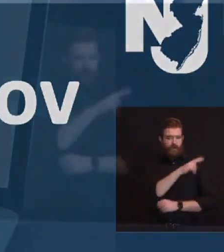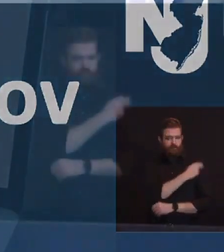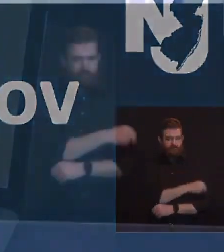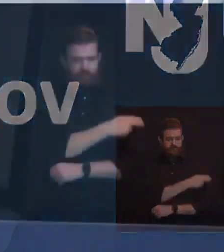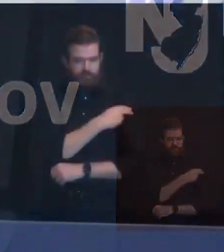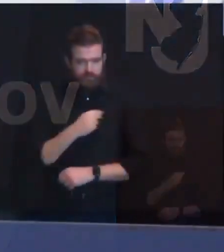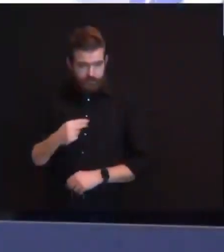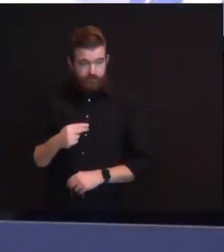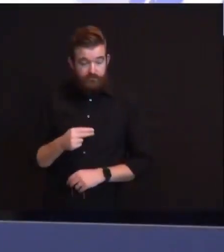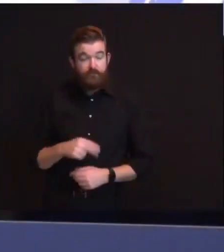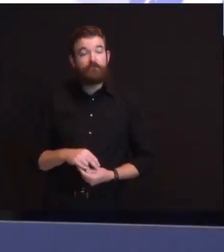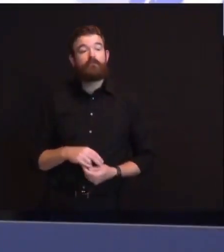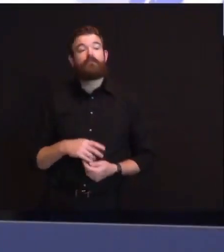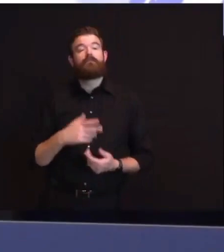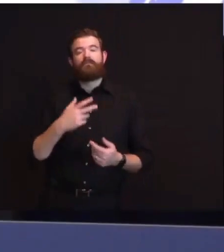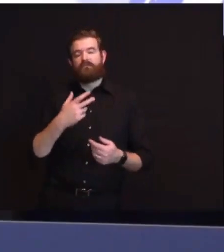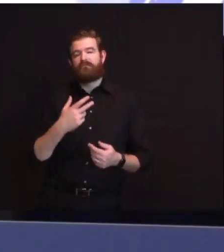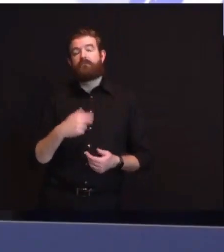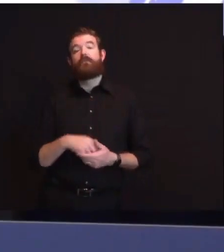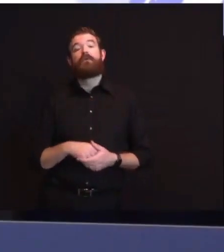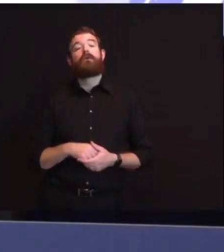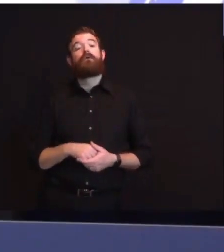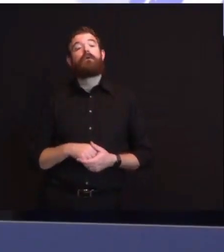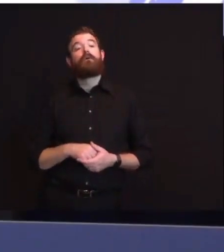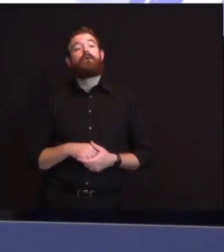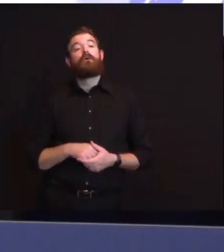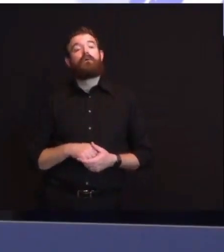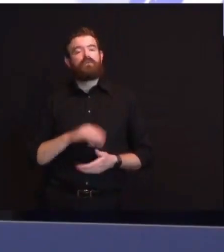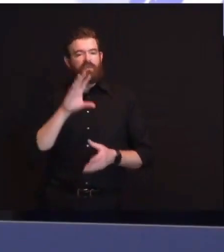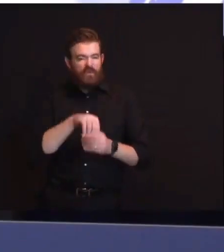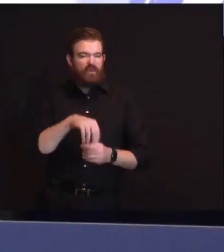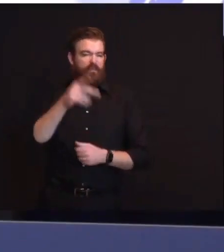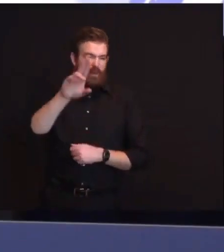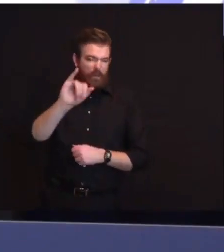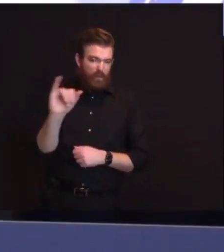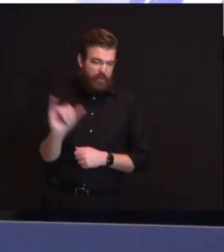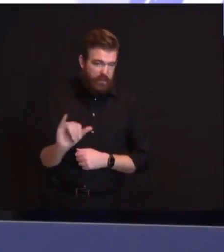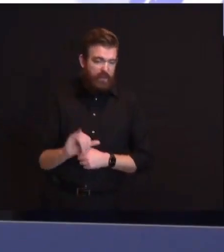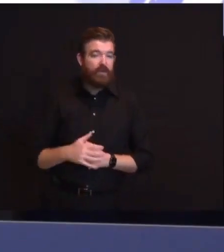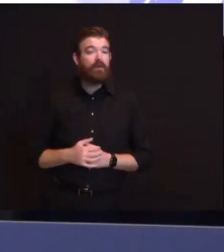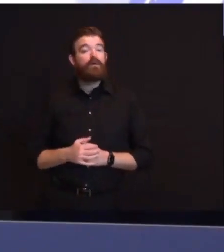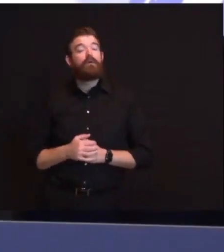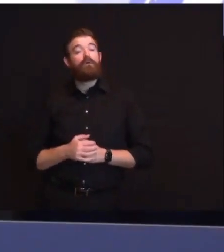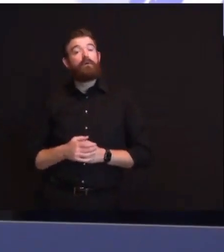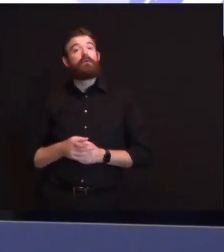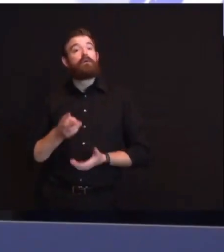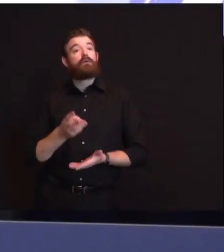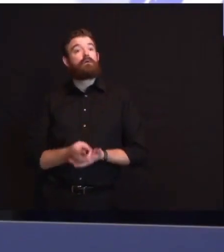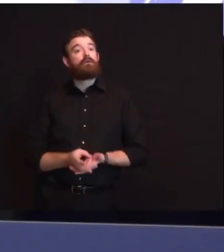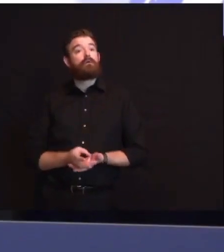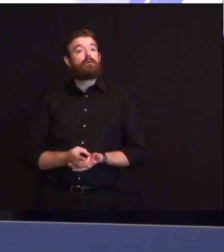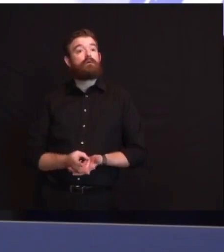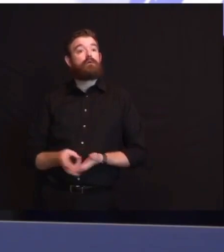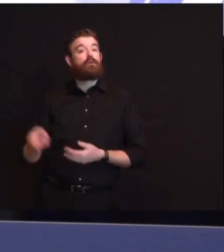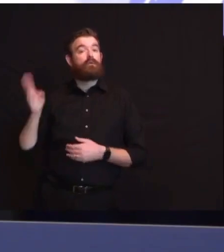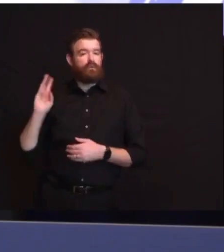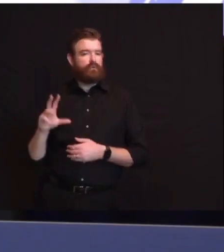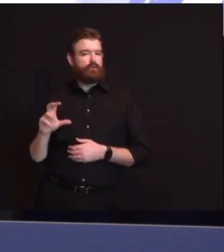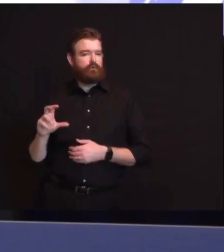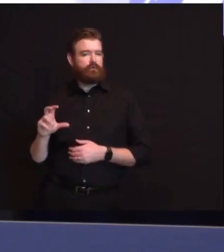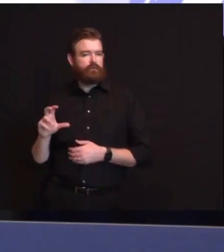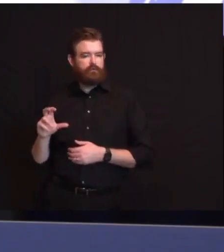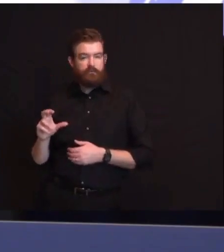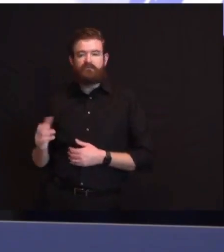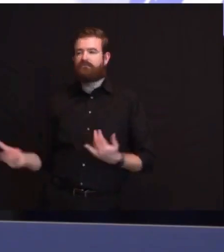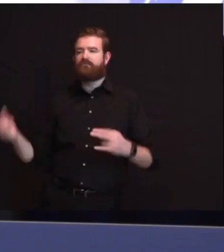patients and persons under investigations. A short 6 weeks ago, that was barely 300. There